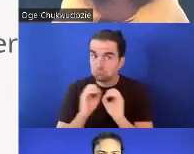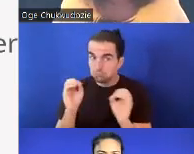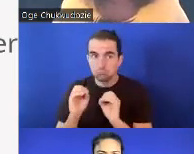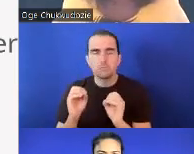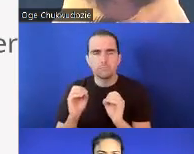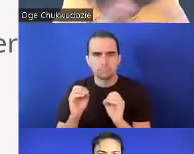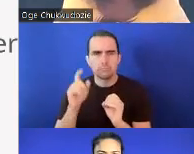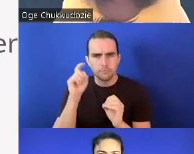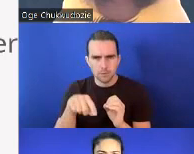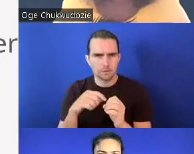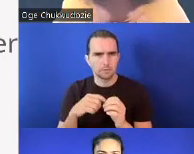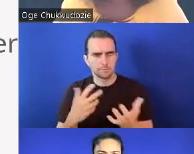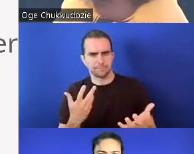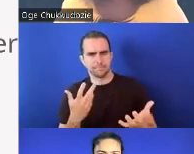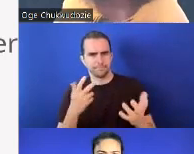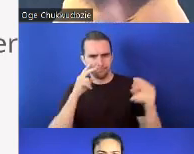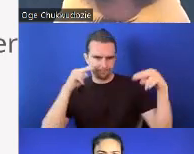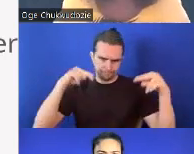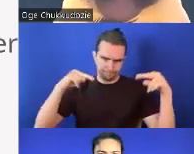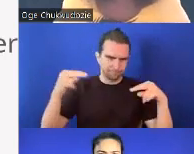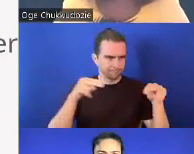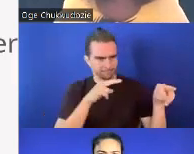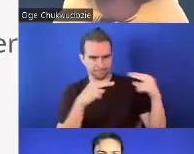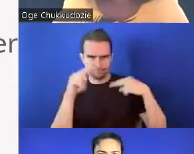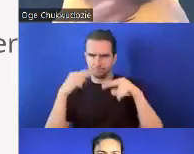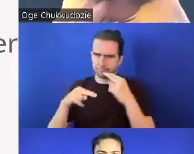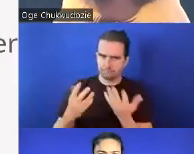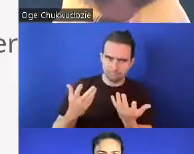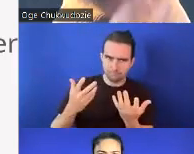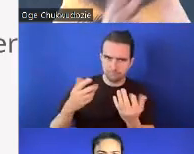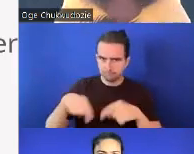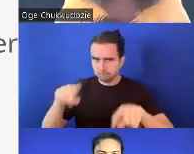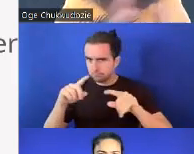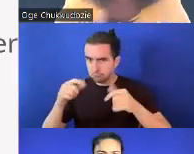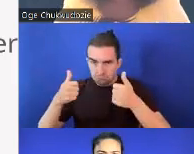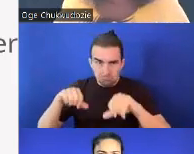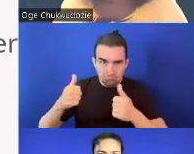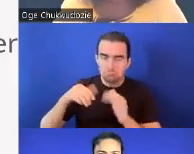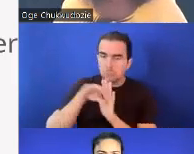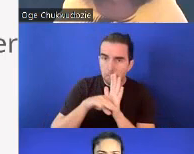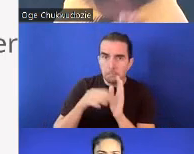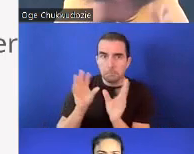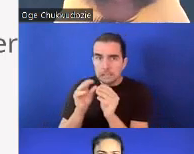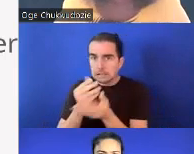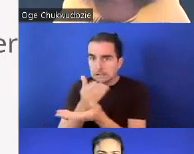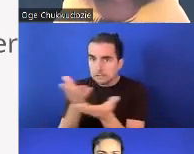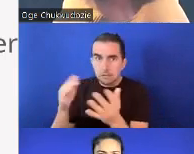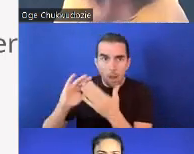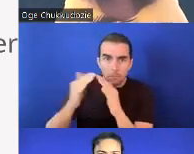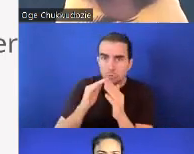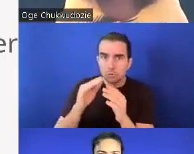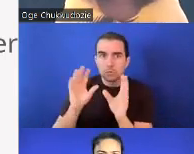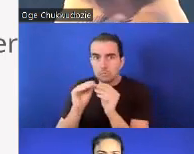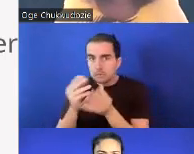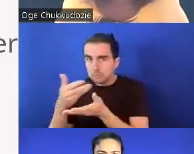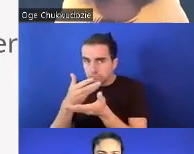the community meetings and all that. Utilize different means to have different focus group discussions with different groups to